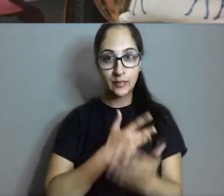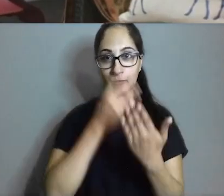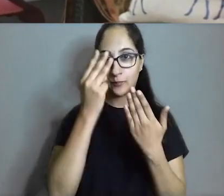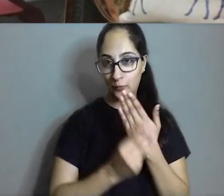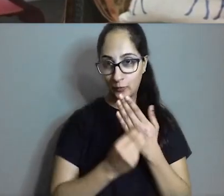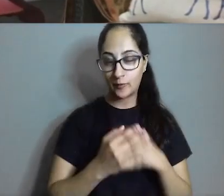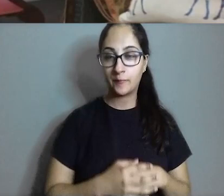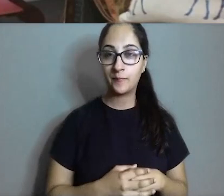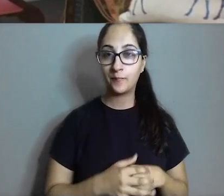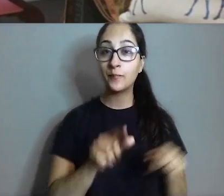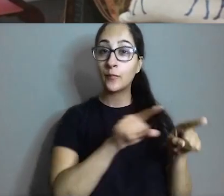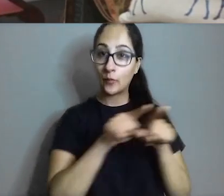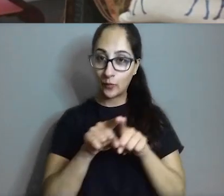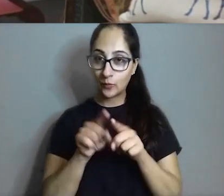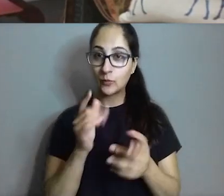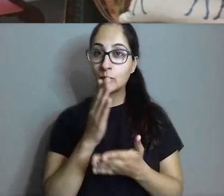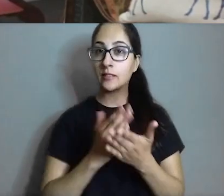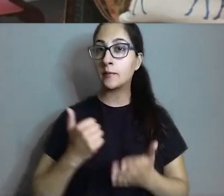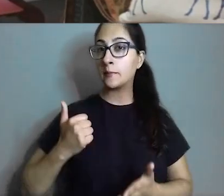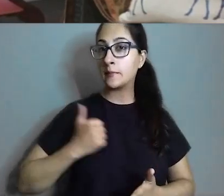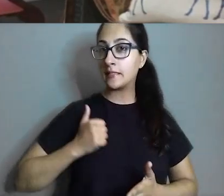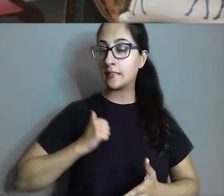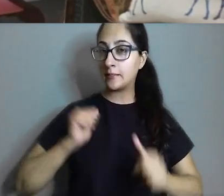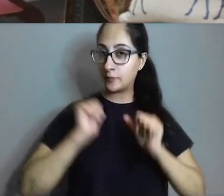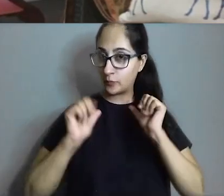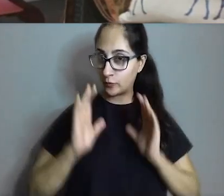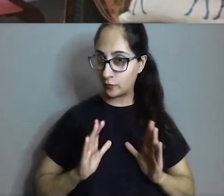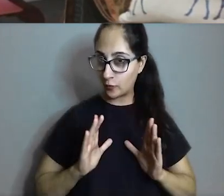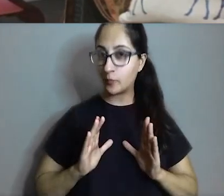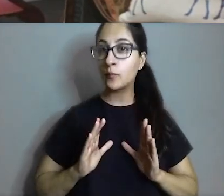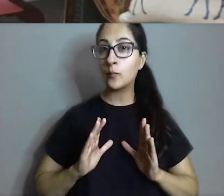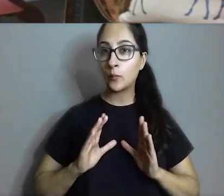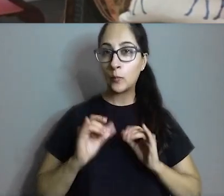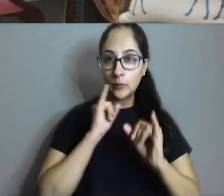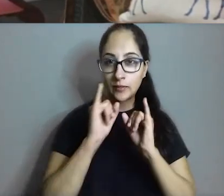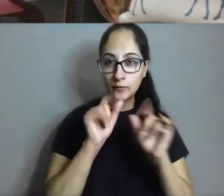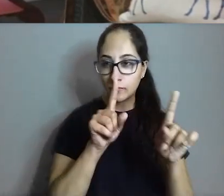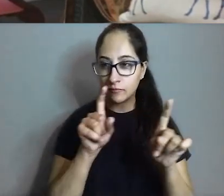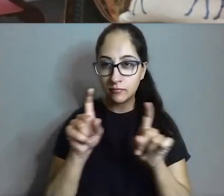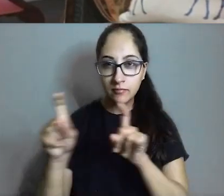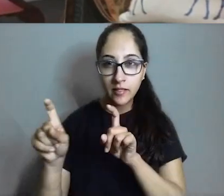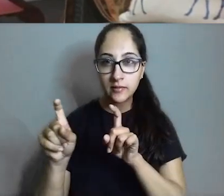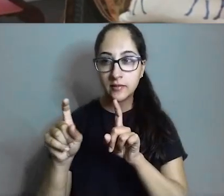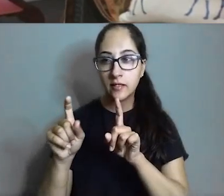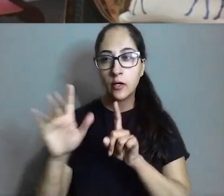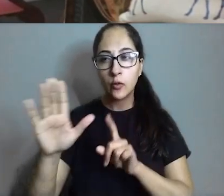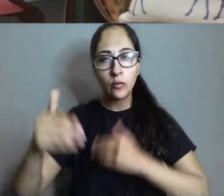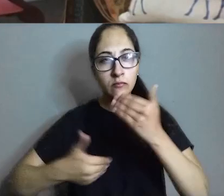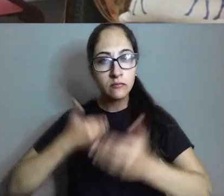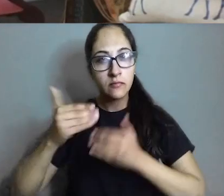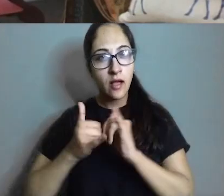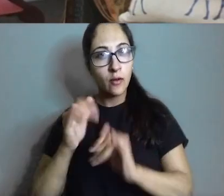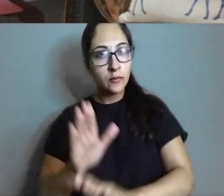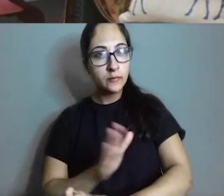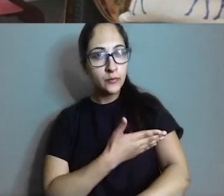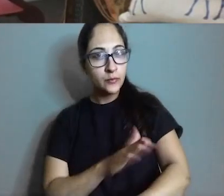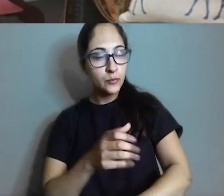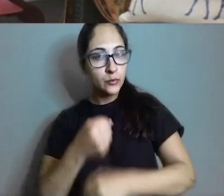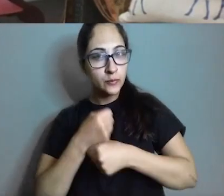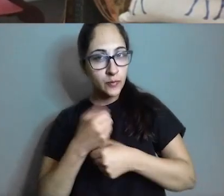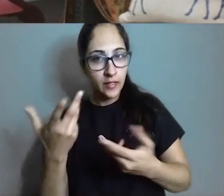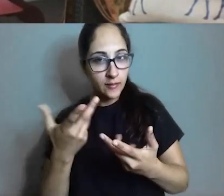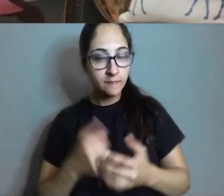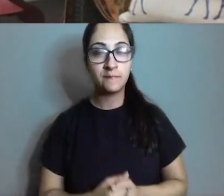Aga Khan Music Programme. We'll also talk to some talented Canadian artists and get insight into the process of making